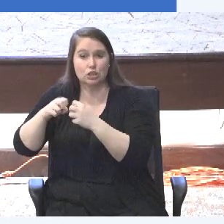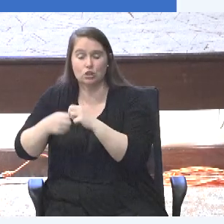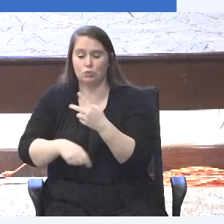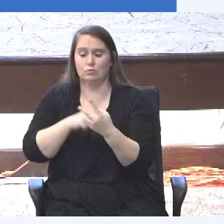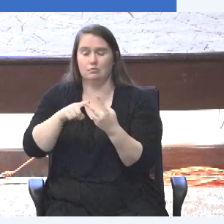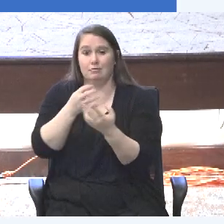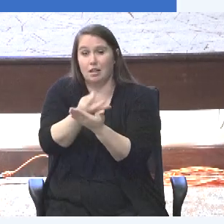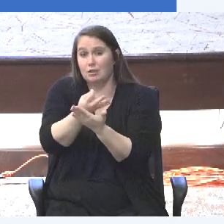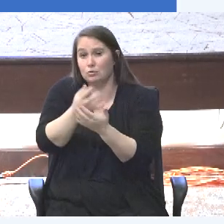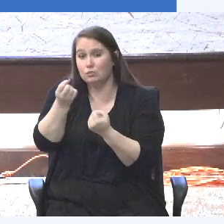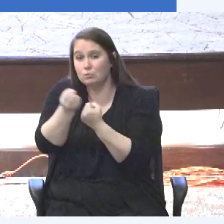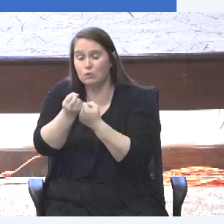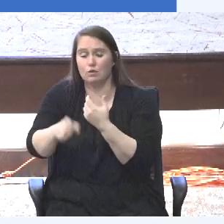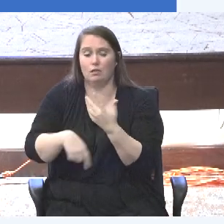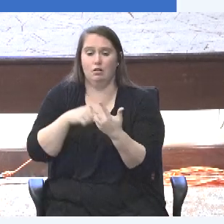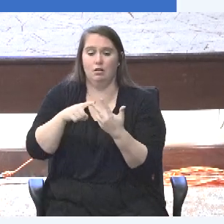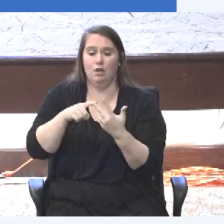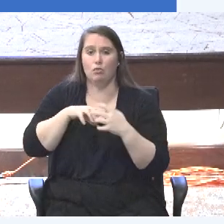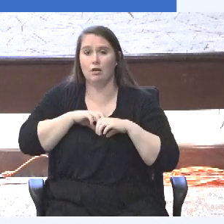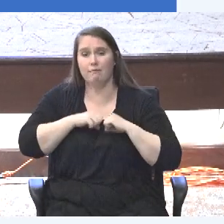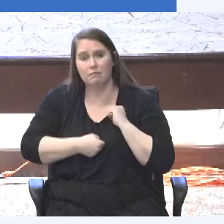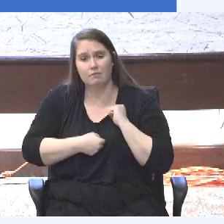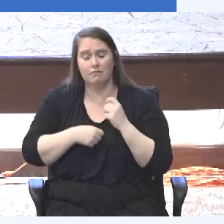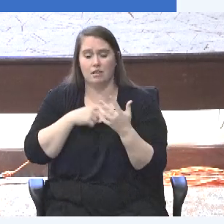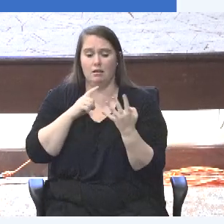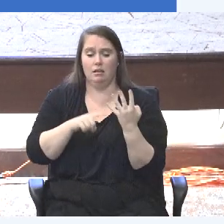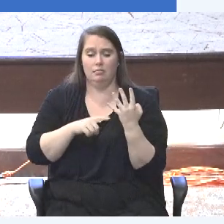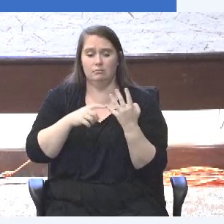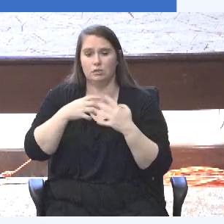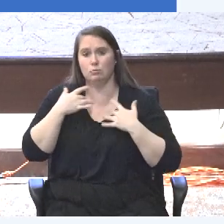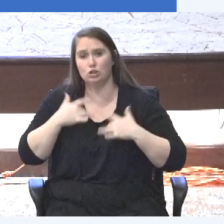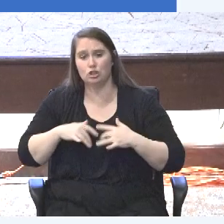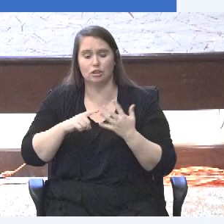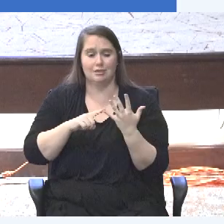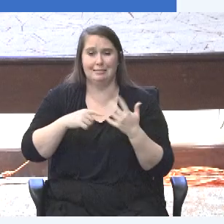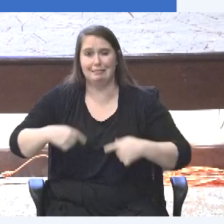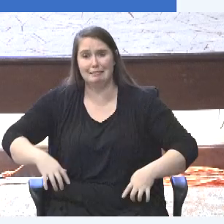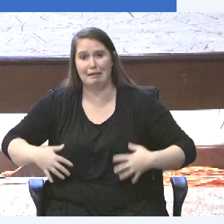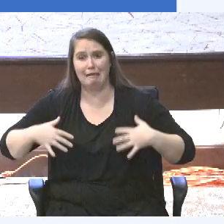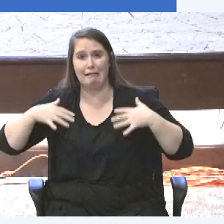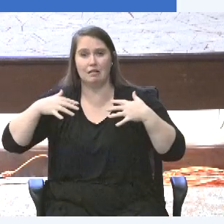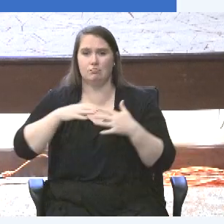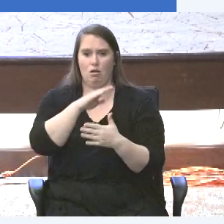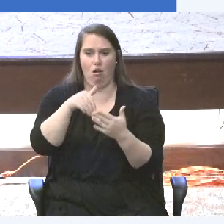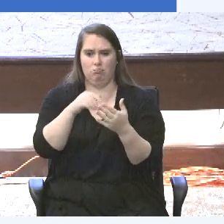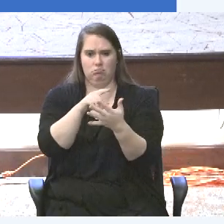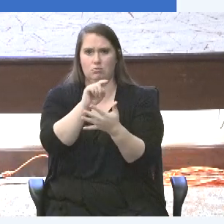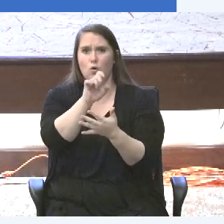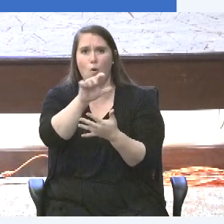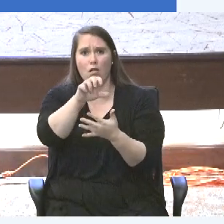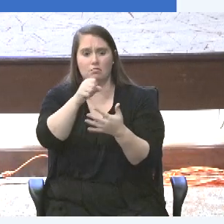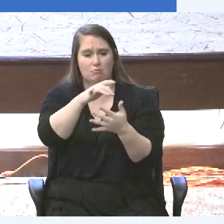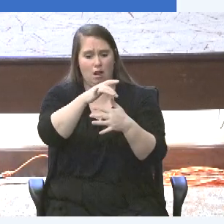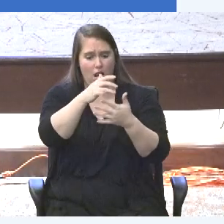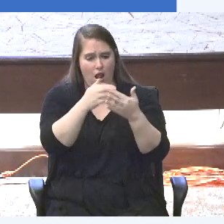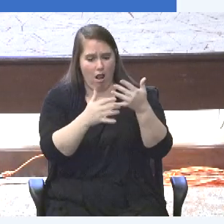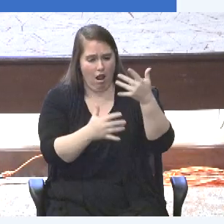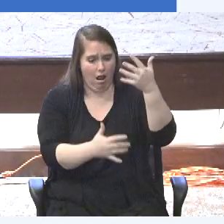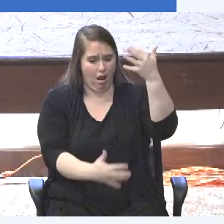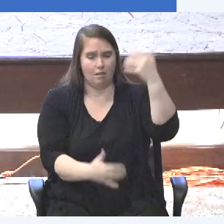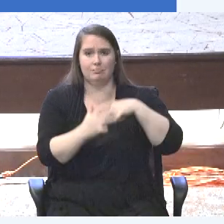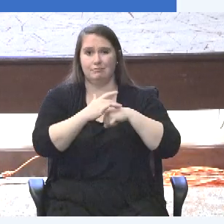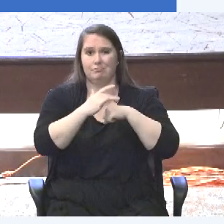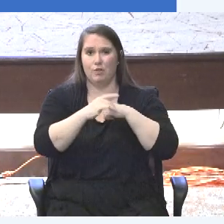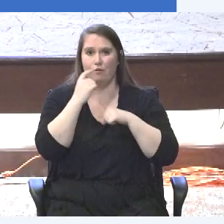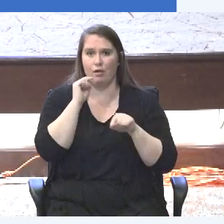financial support, grief, depression, anxiety, and many other tools on there, mindability, exercises they